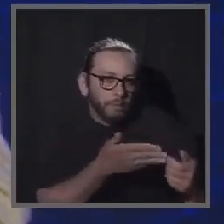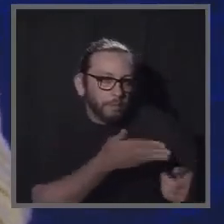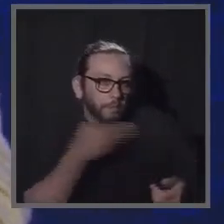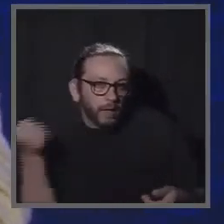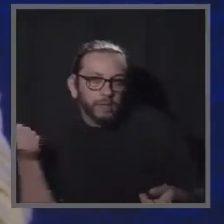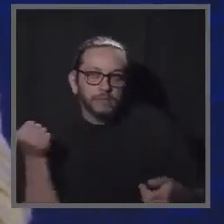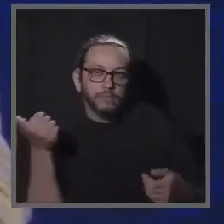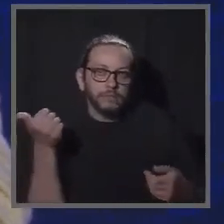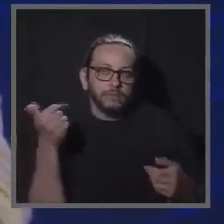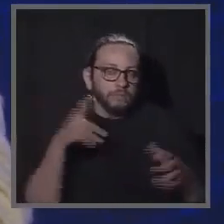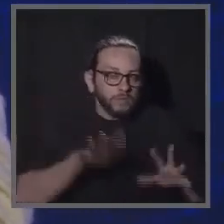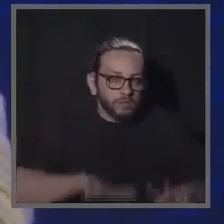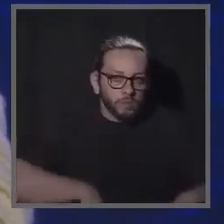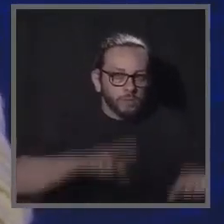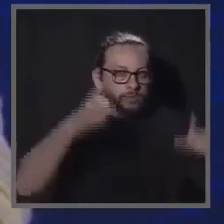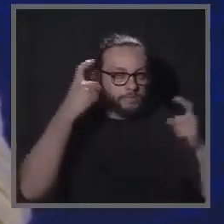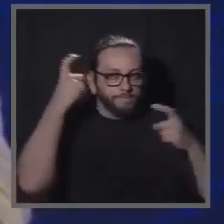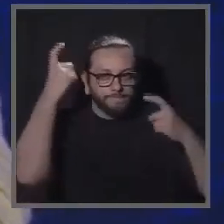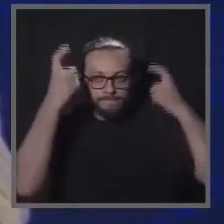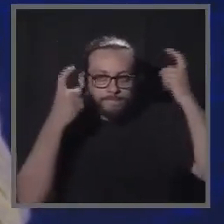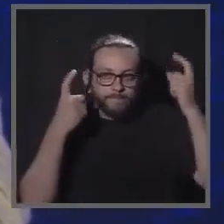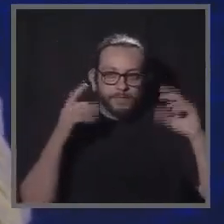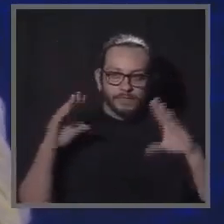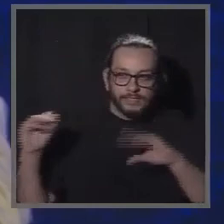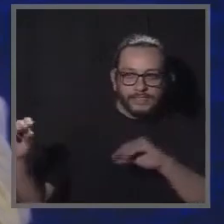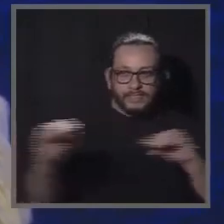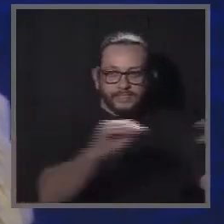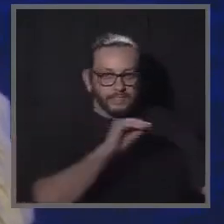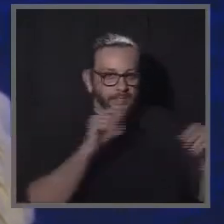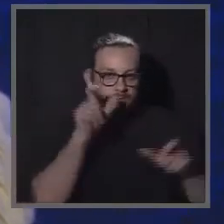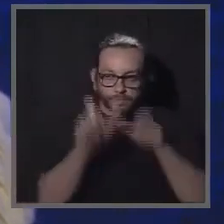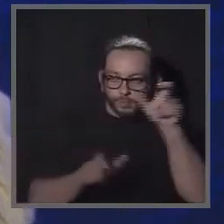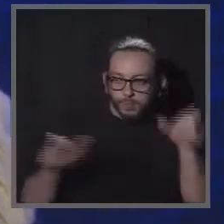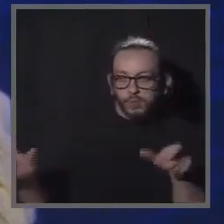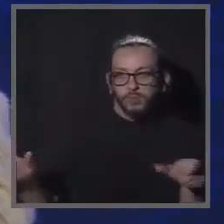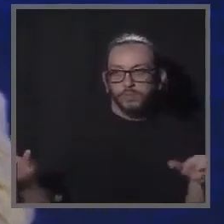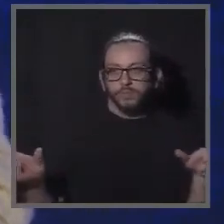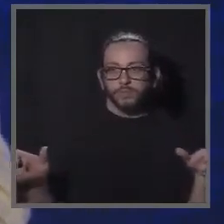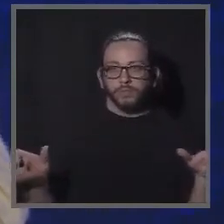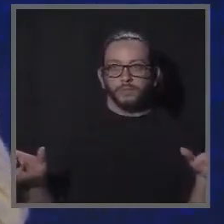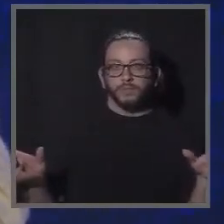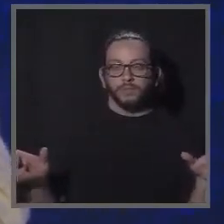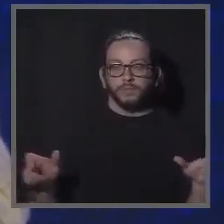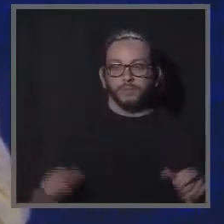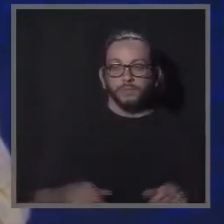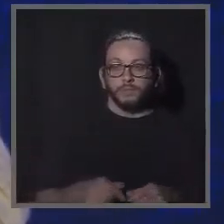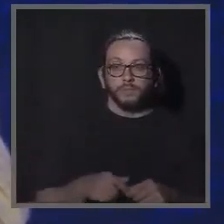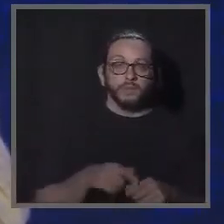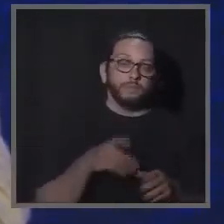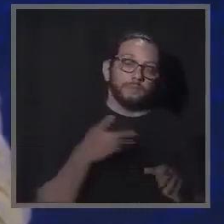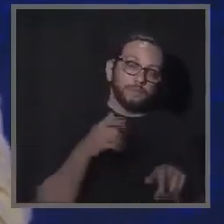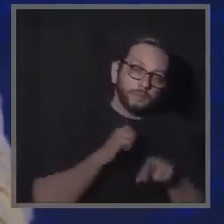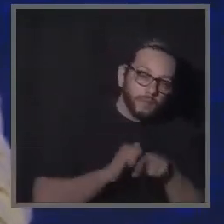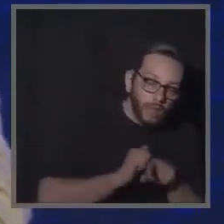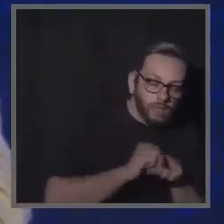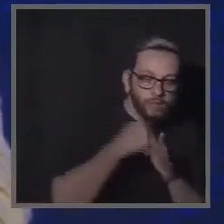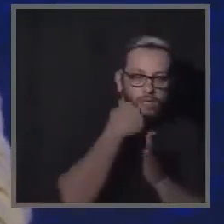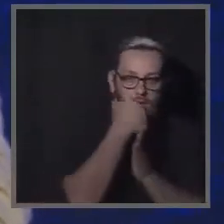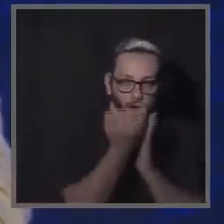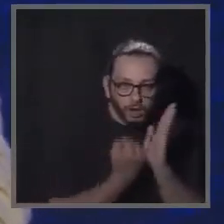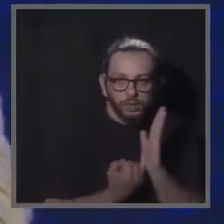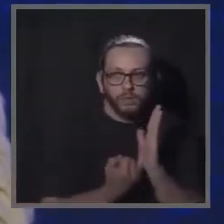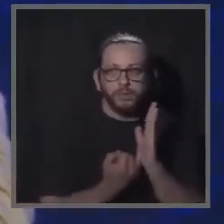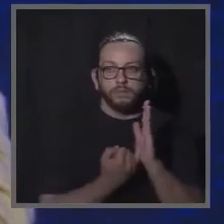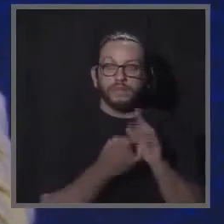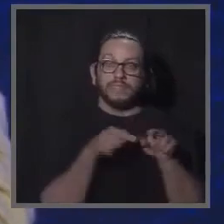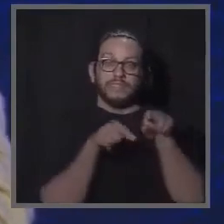relevance towards the development of the critical thought, citizenship, and democracy, also in the art in the